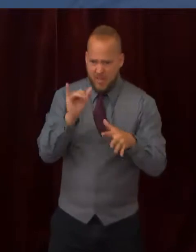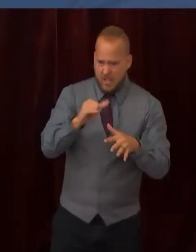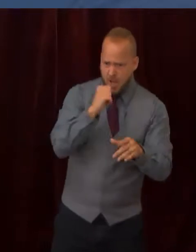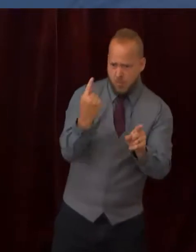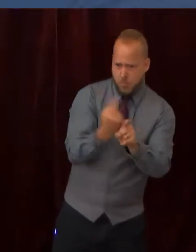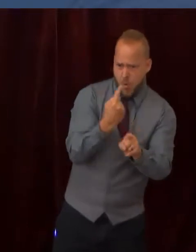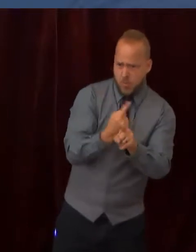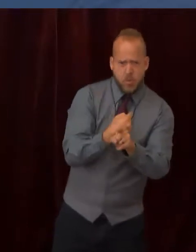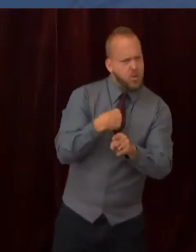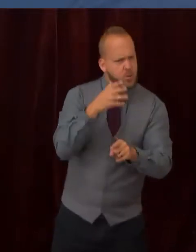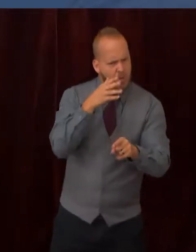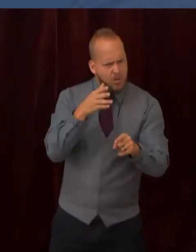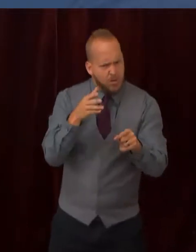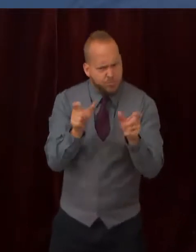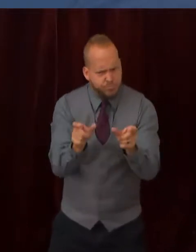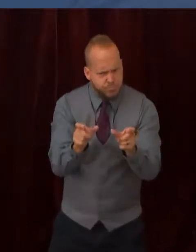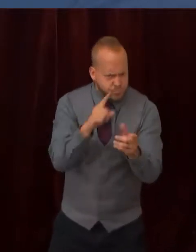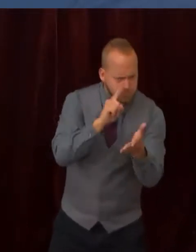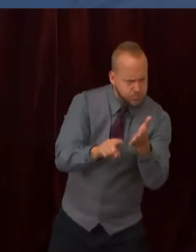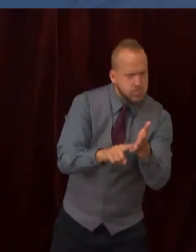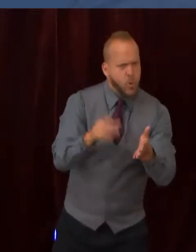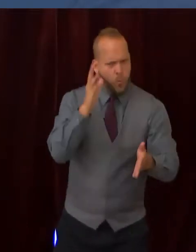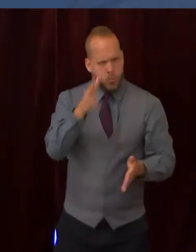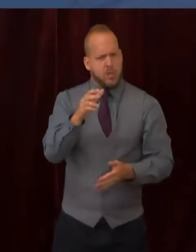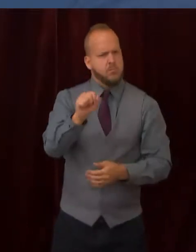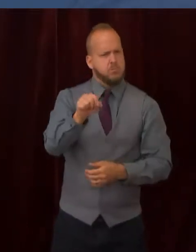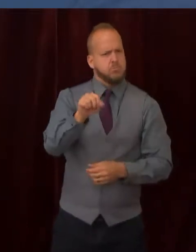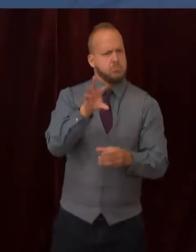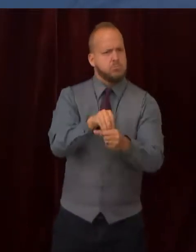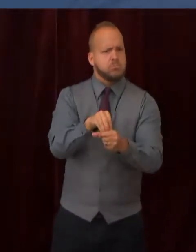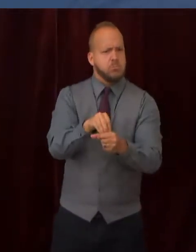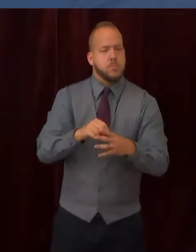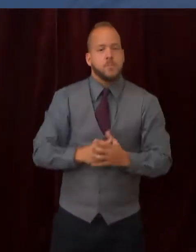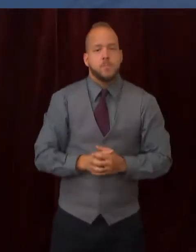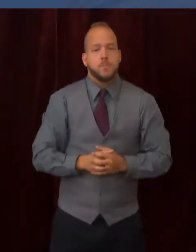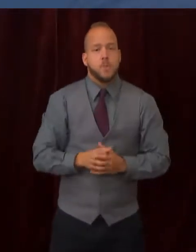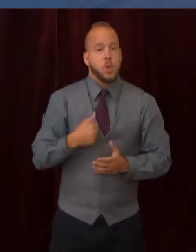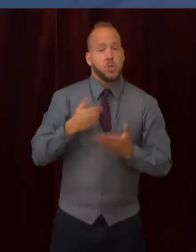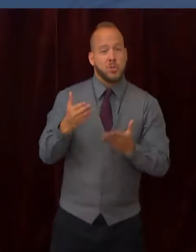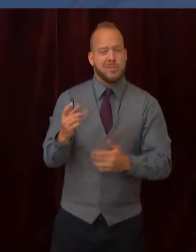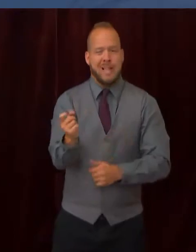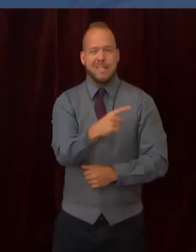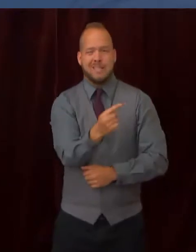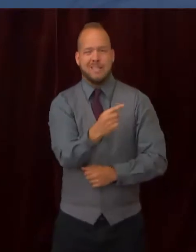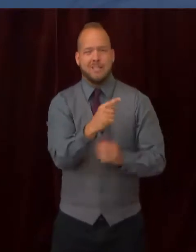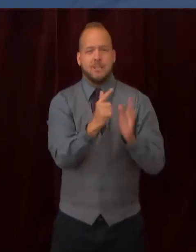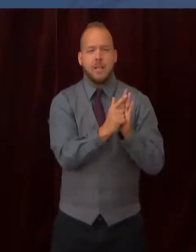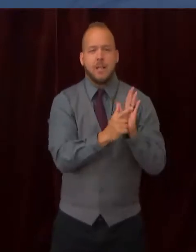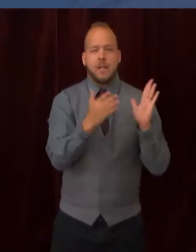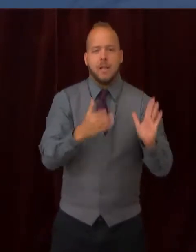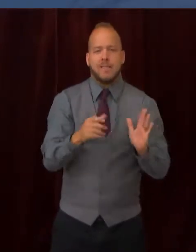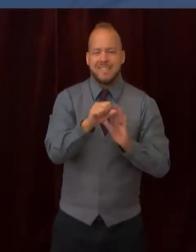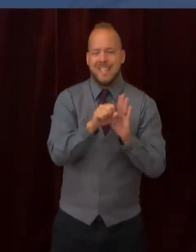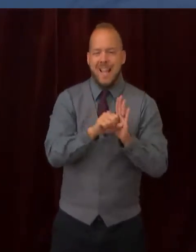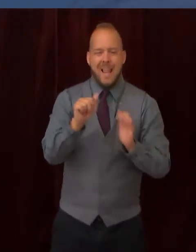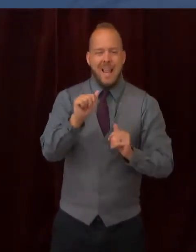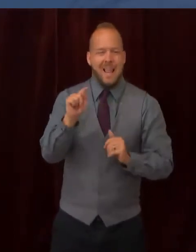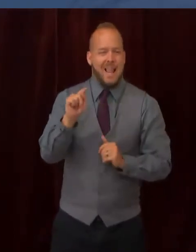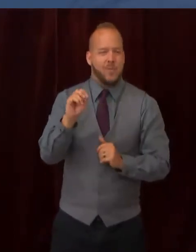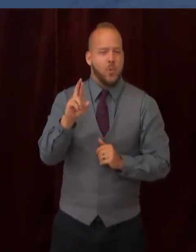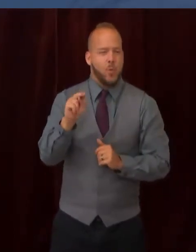done. I will suggest the question going to the Attorney General about his particular plans in this regard, but it's important